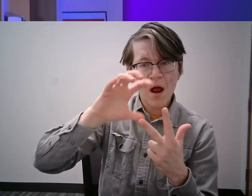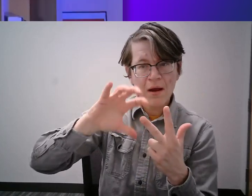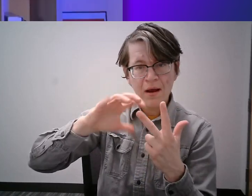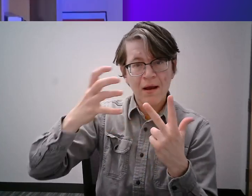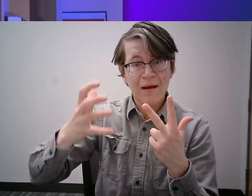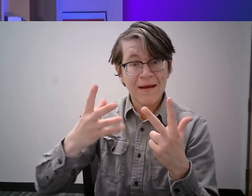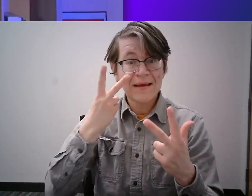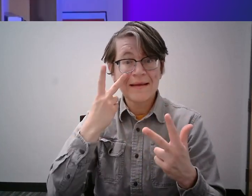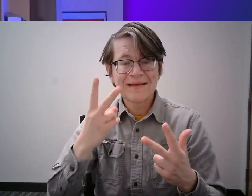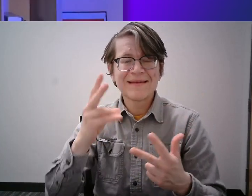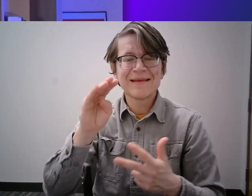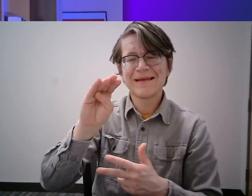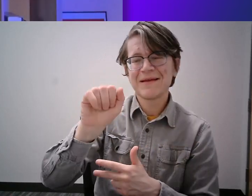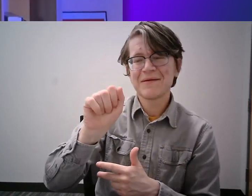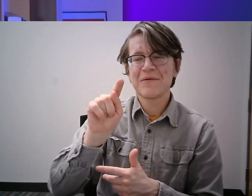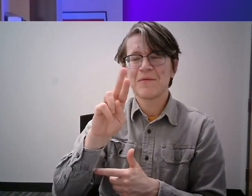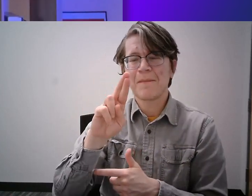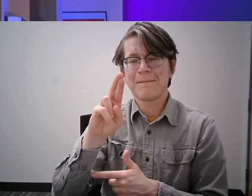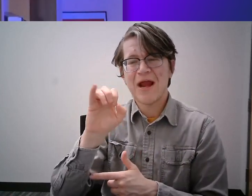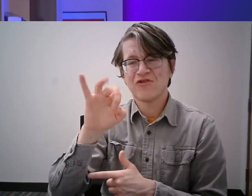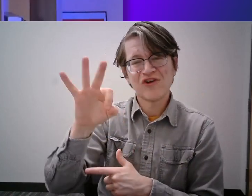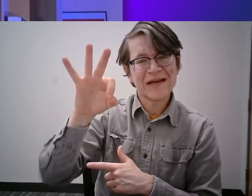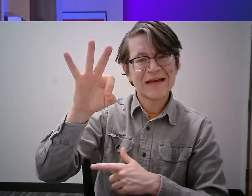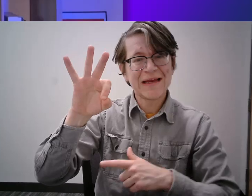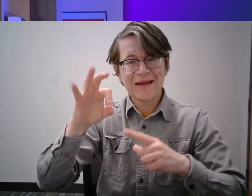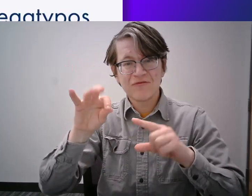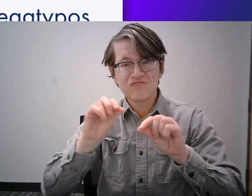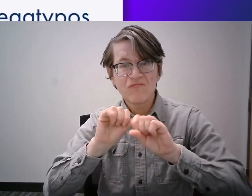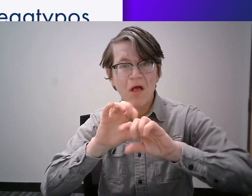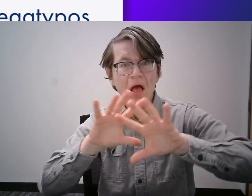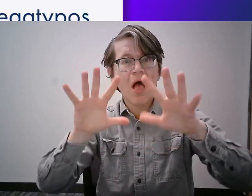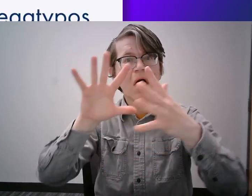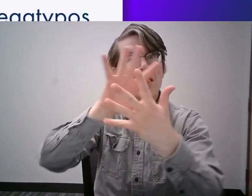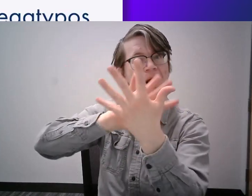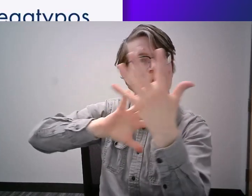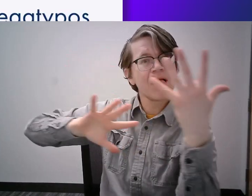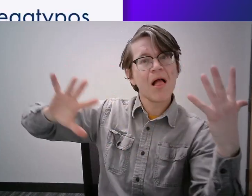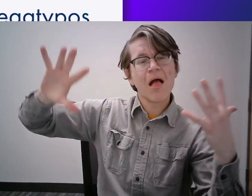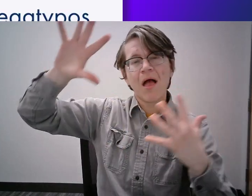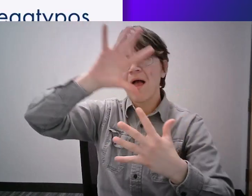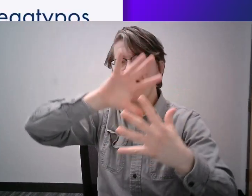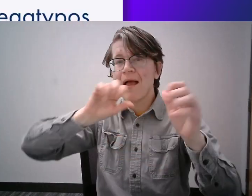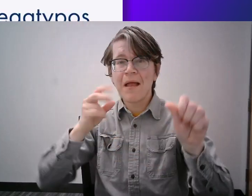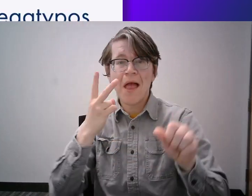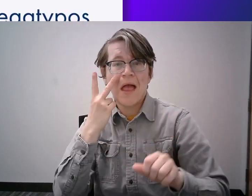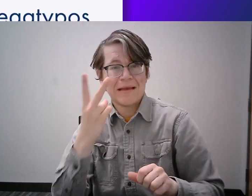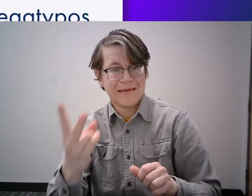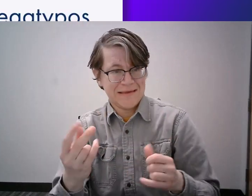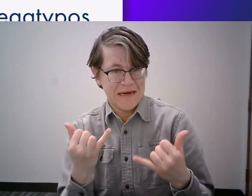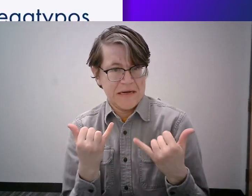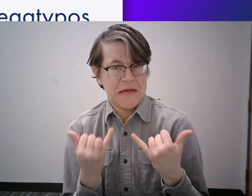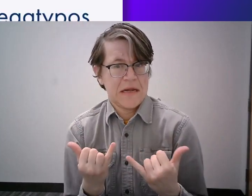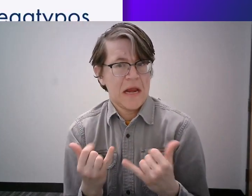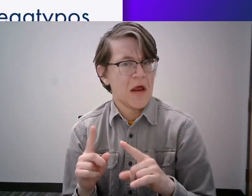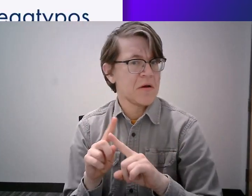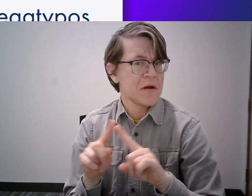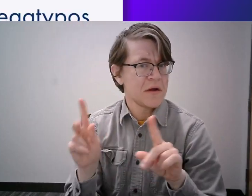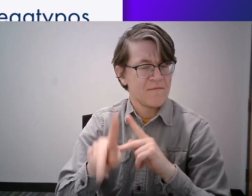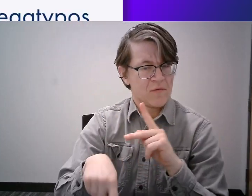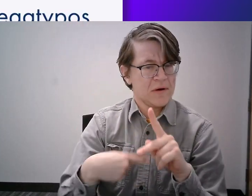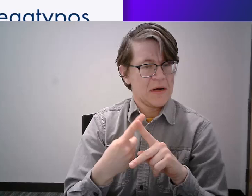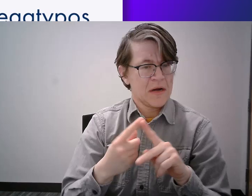eyes. And now here's the practical part. It makes obvious that not the serifs are the thing